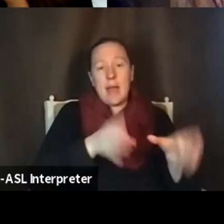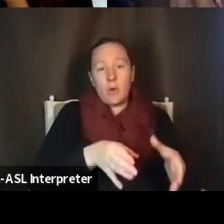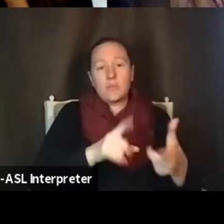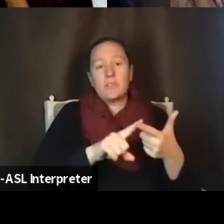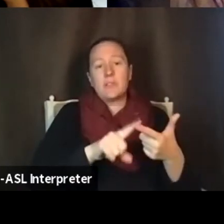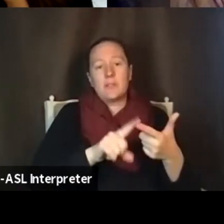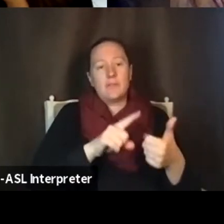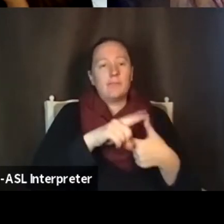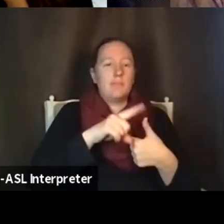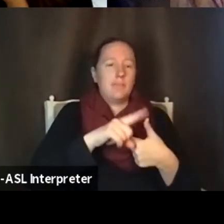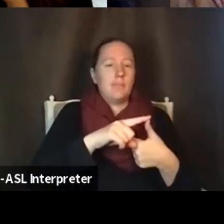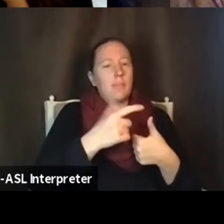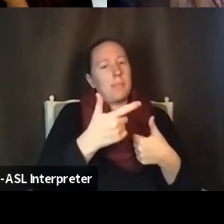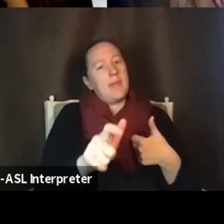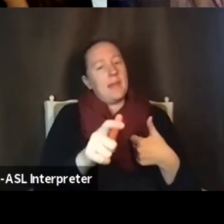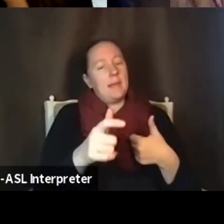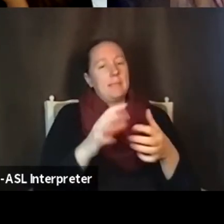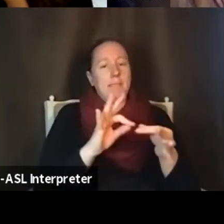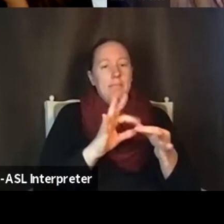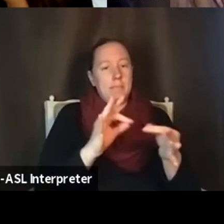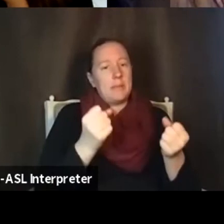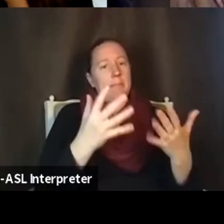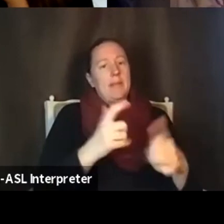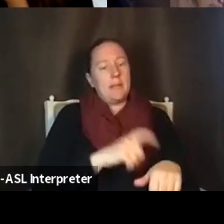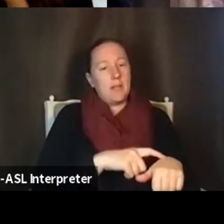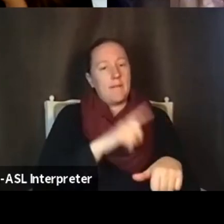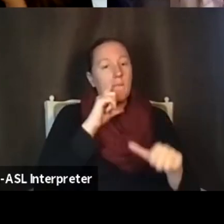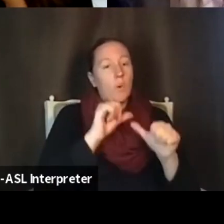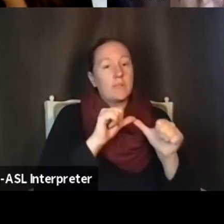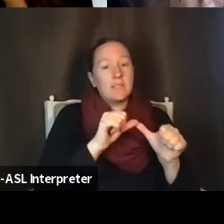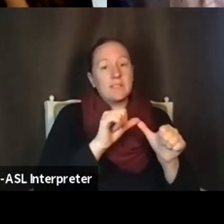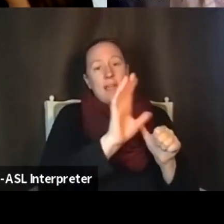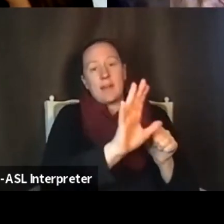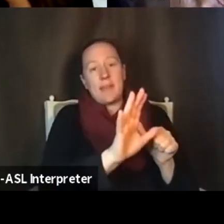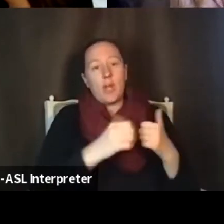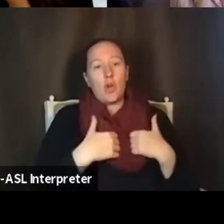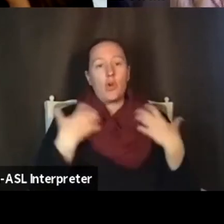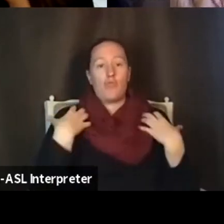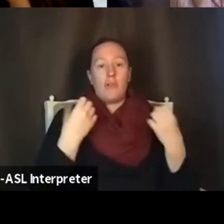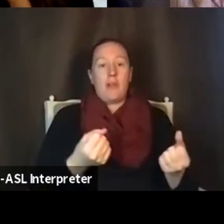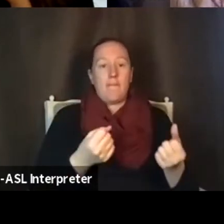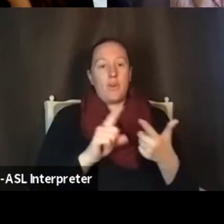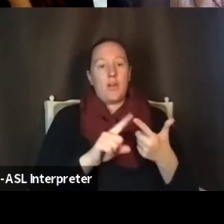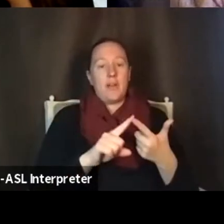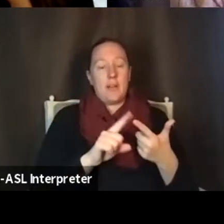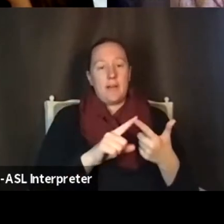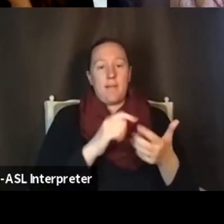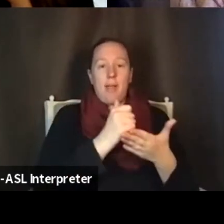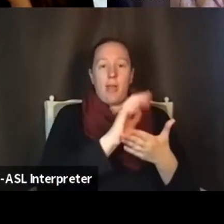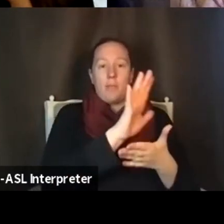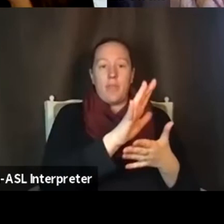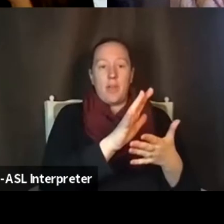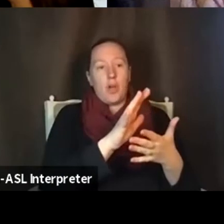was a big one that was mentioned many times in order to really sustain a person's recovery. sustain their engagement in treatment.